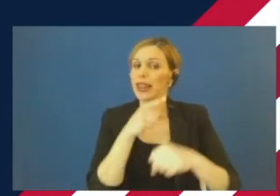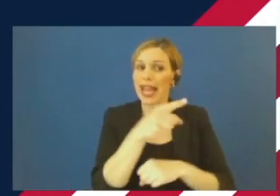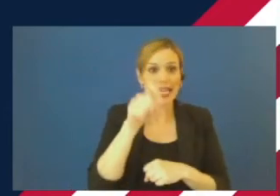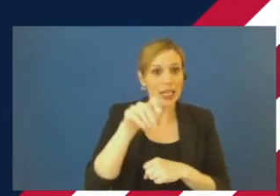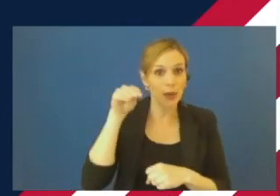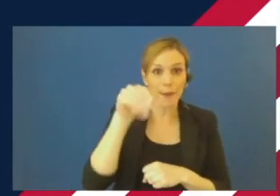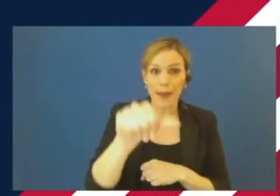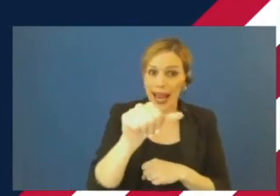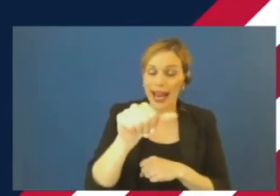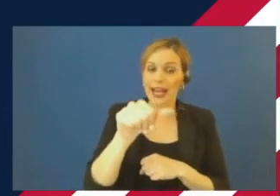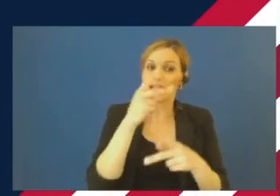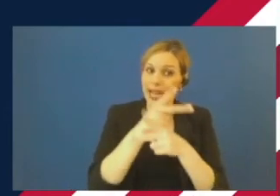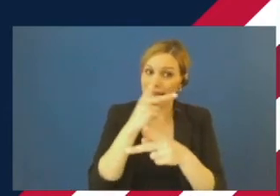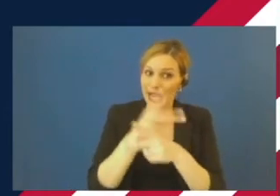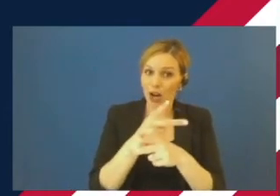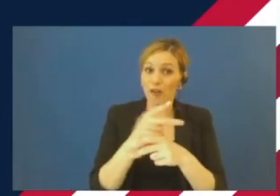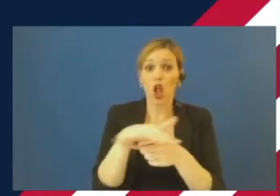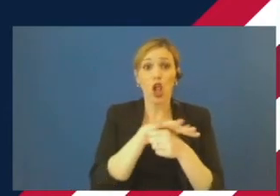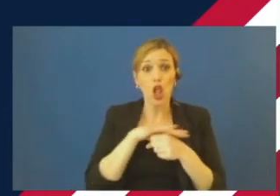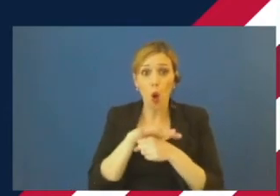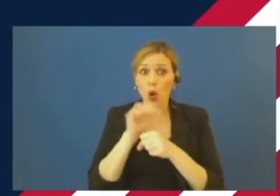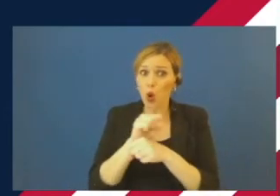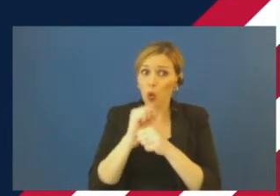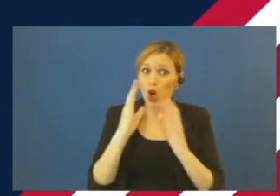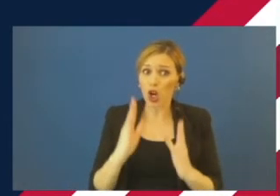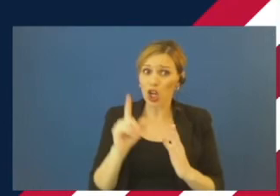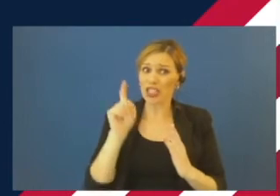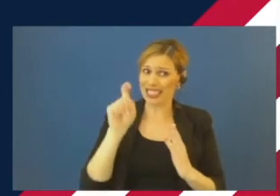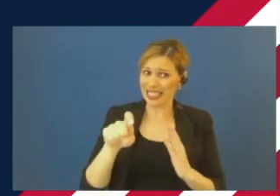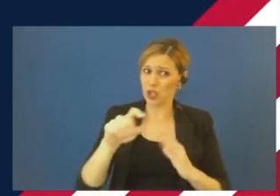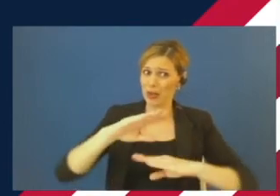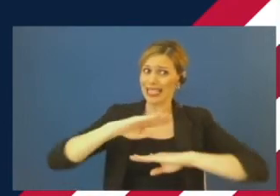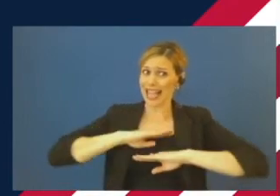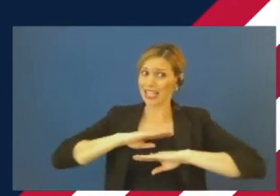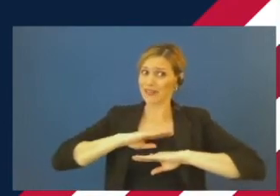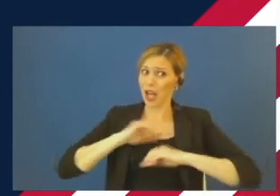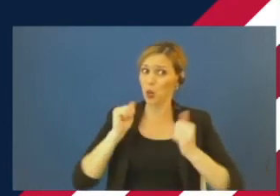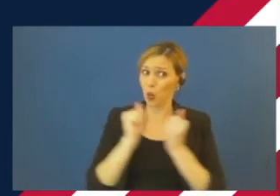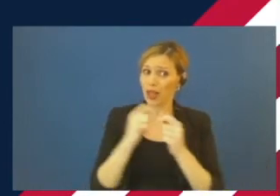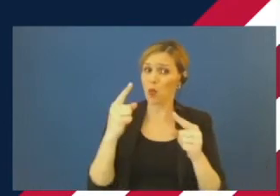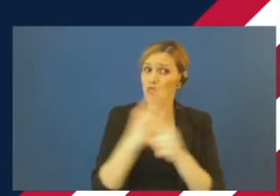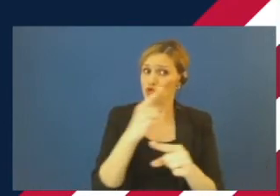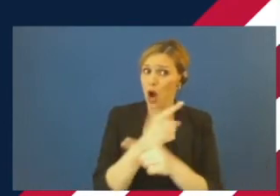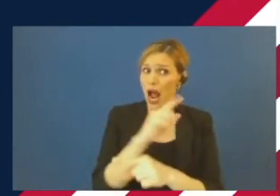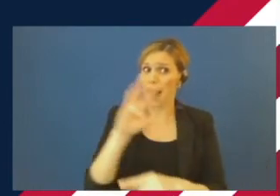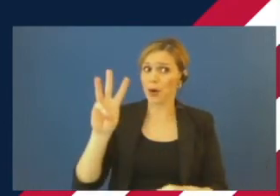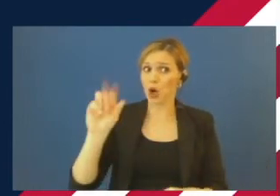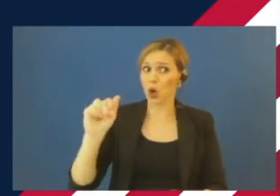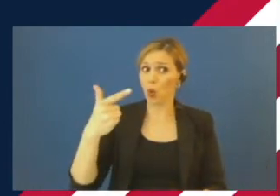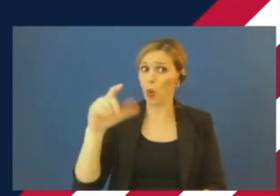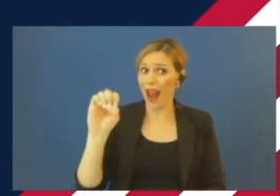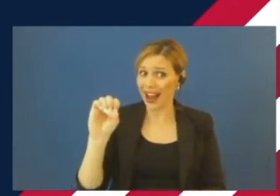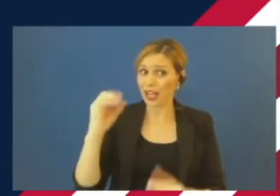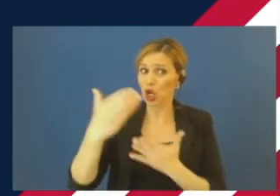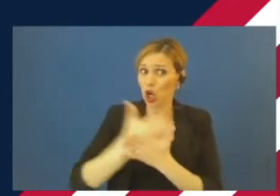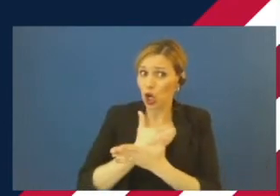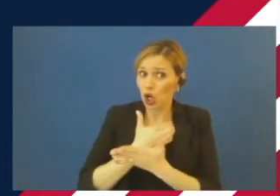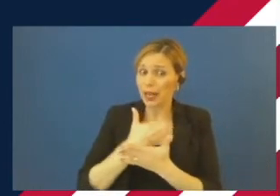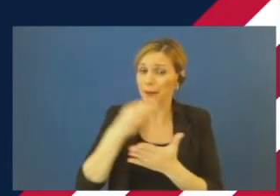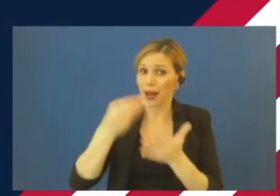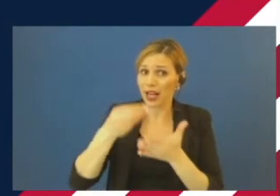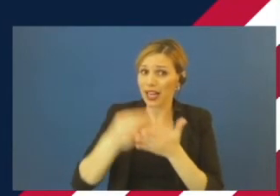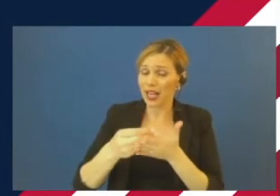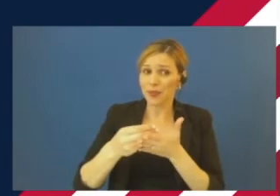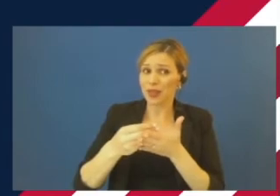that local workers get paid the proper local wages so that folks are not brought in and that a race to the bottom